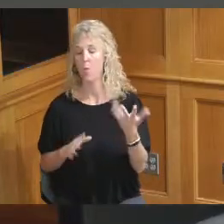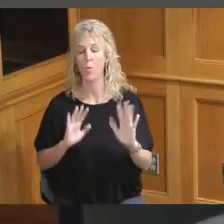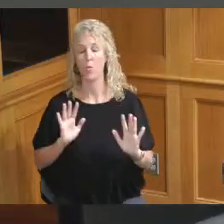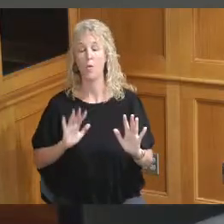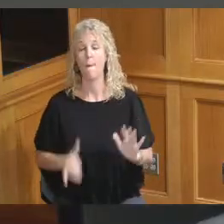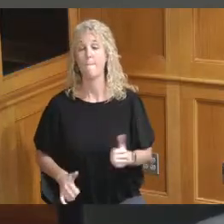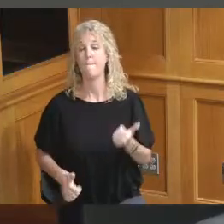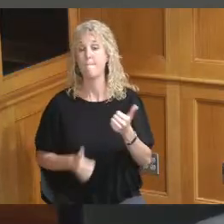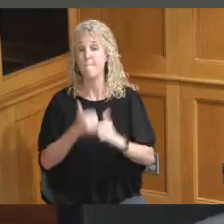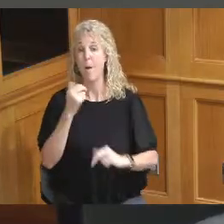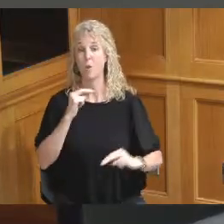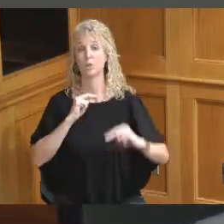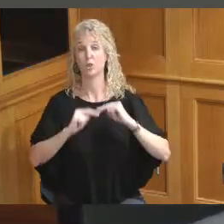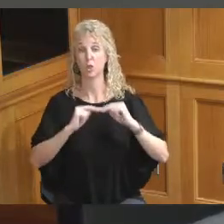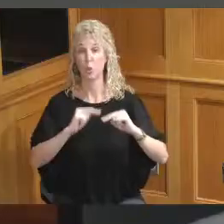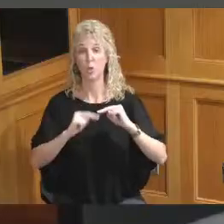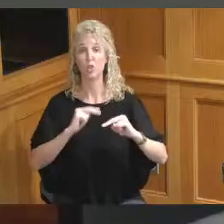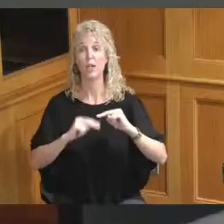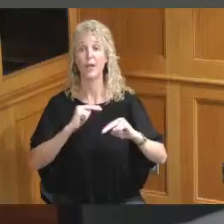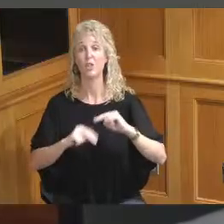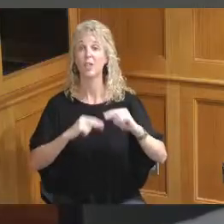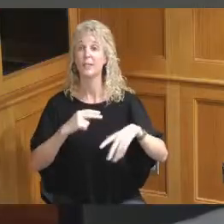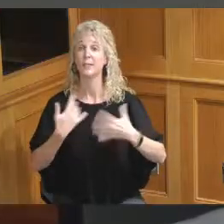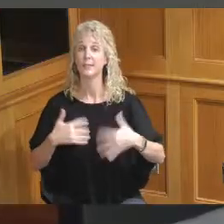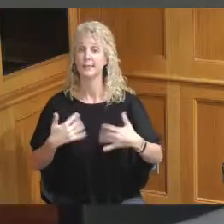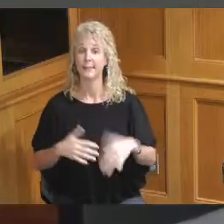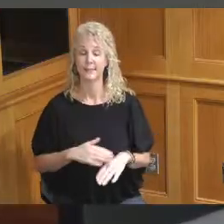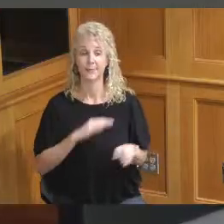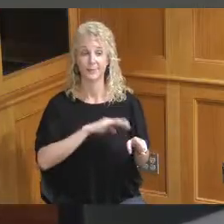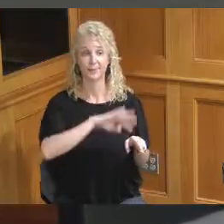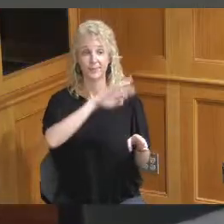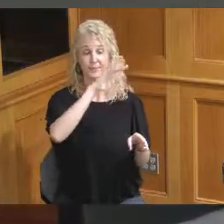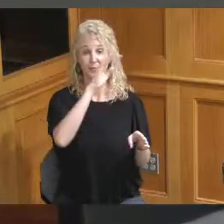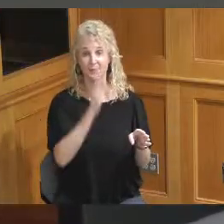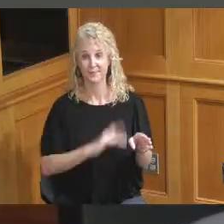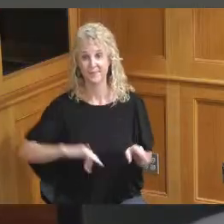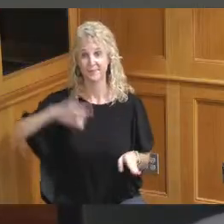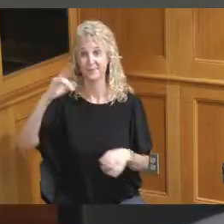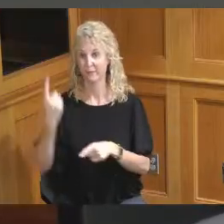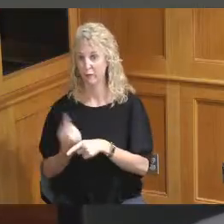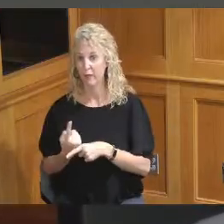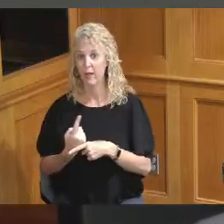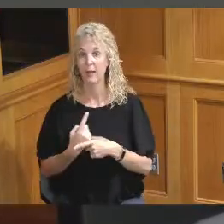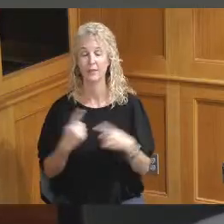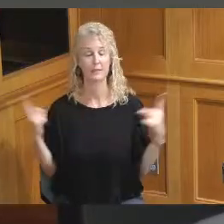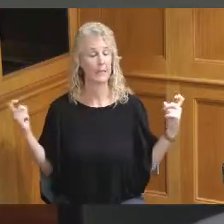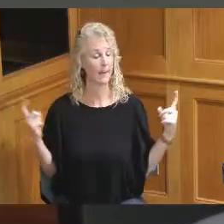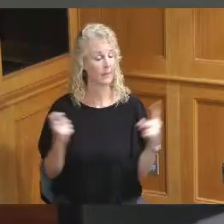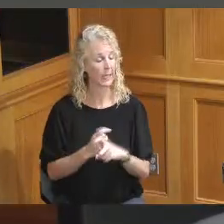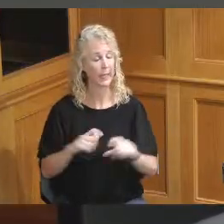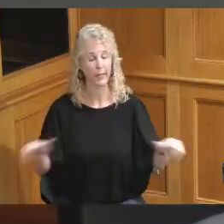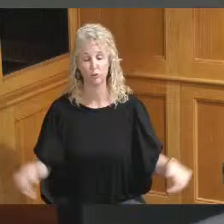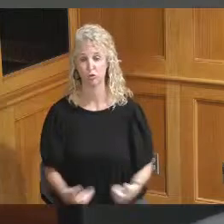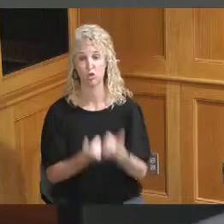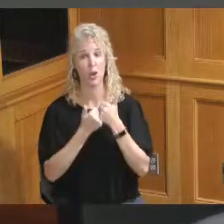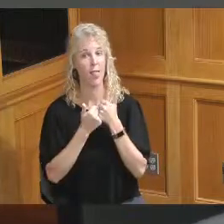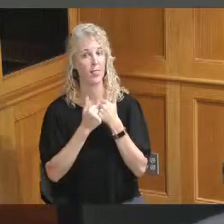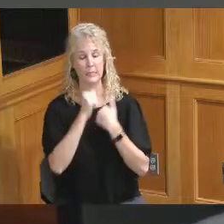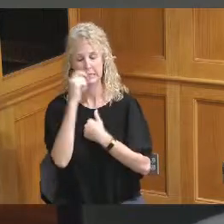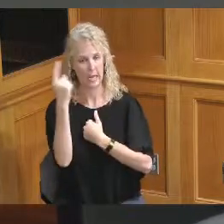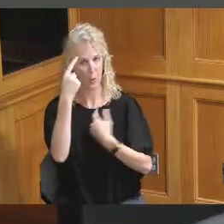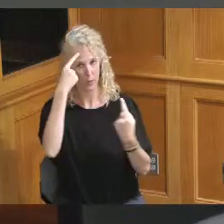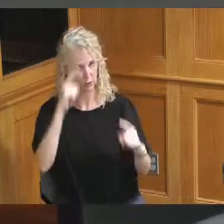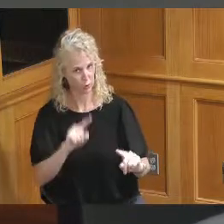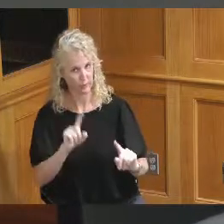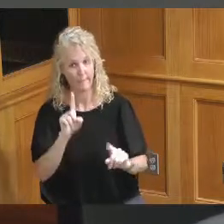negotiations, these discussions have ebbed and flowed. They were complex. They were often challenging. But both